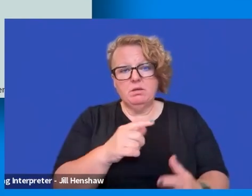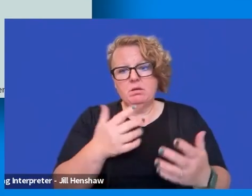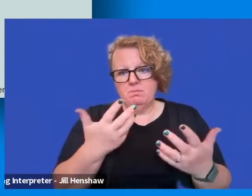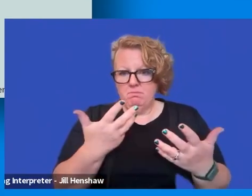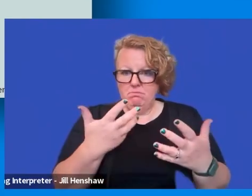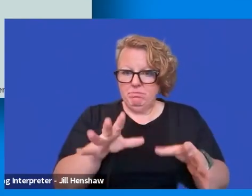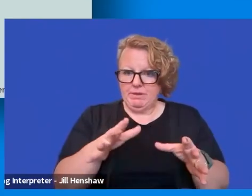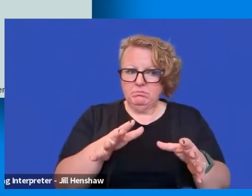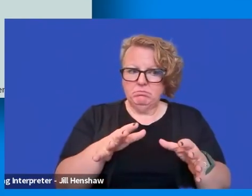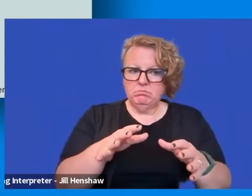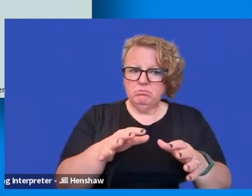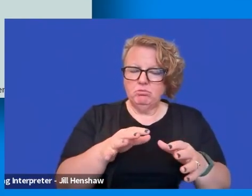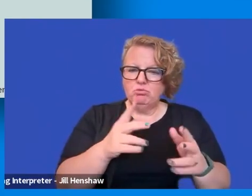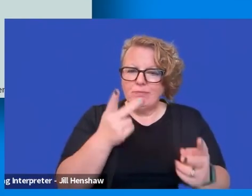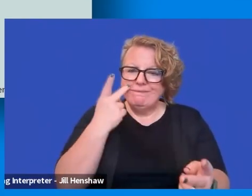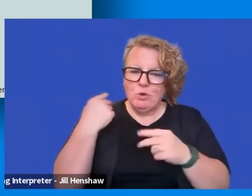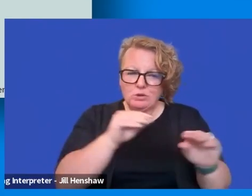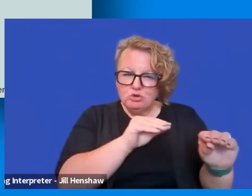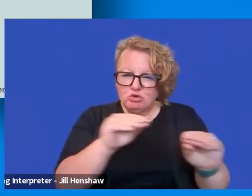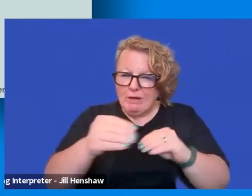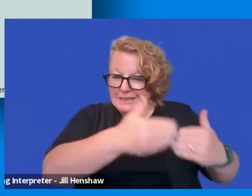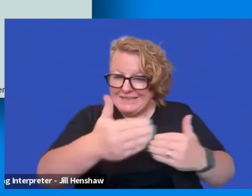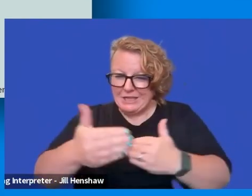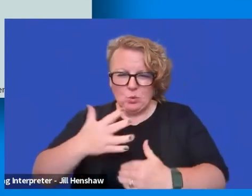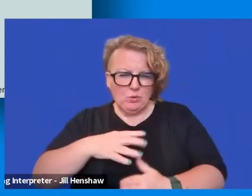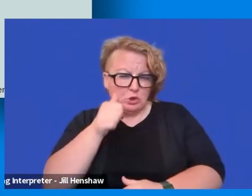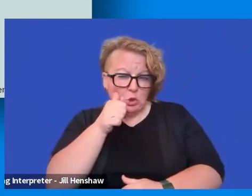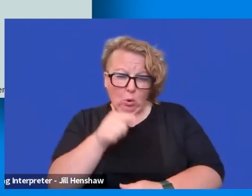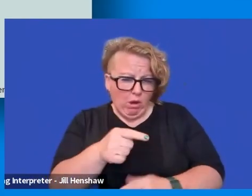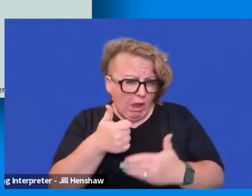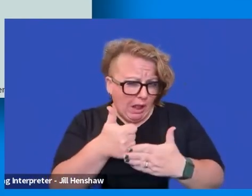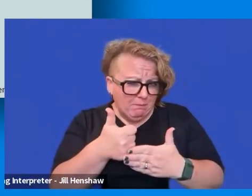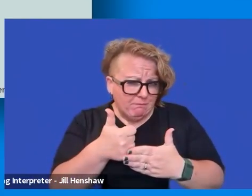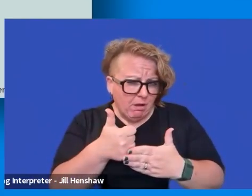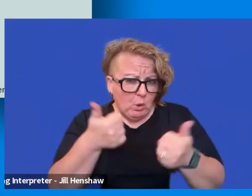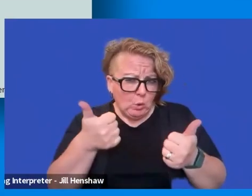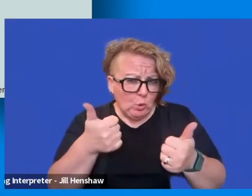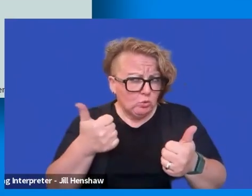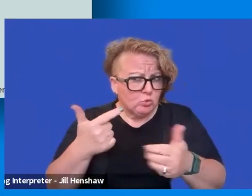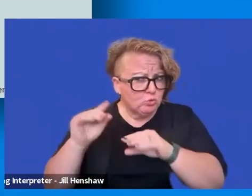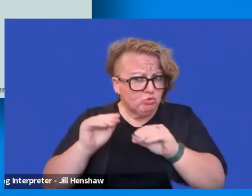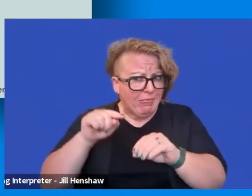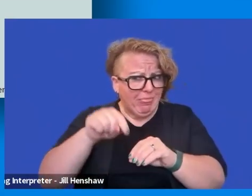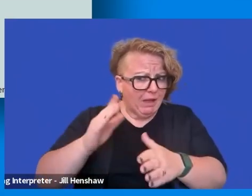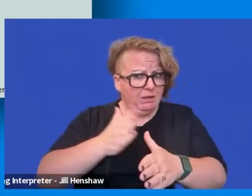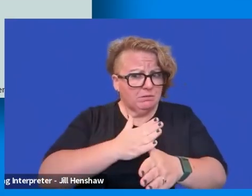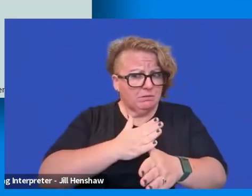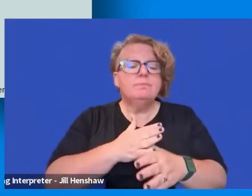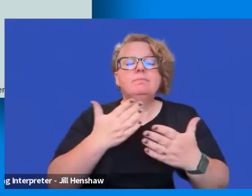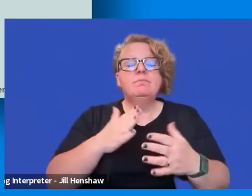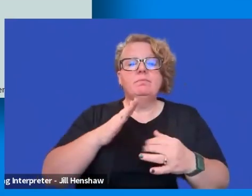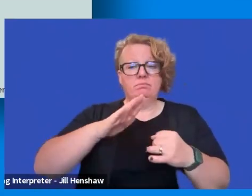training sessions and we were very keen to find out whether that was helpful. And then